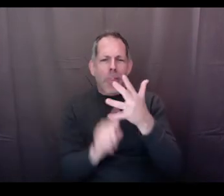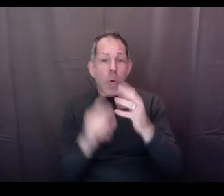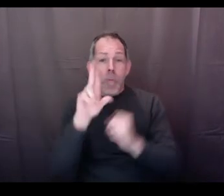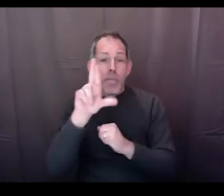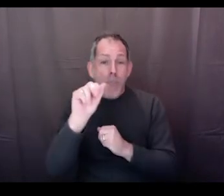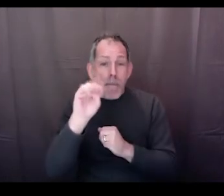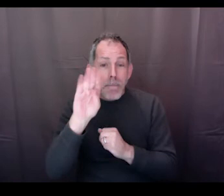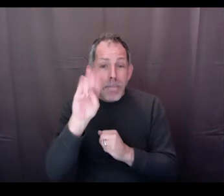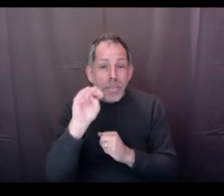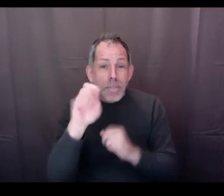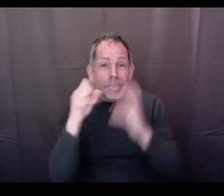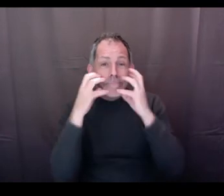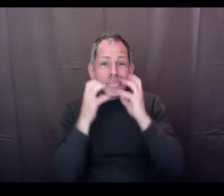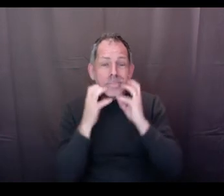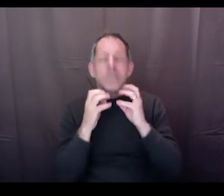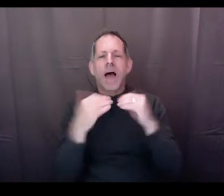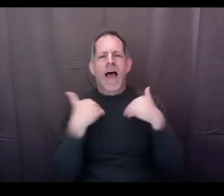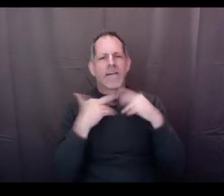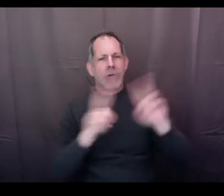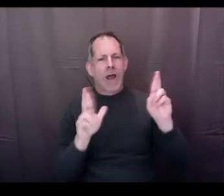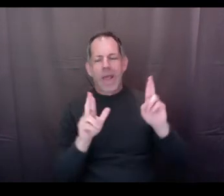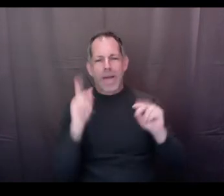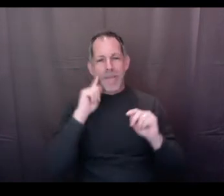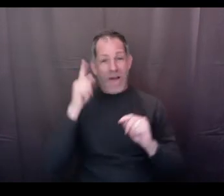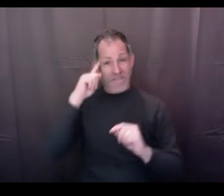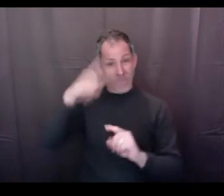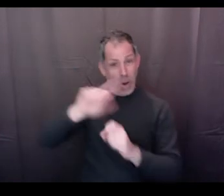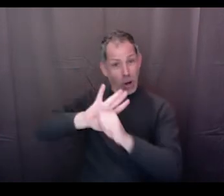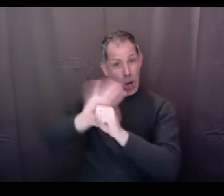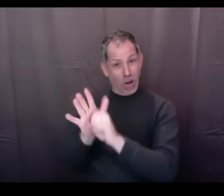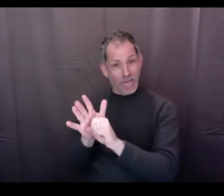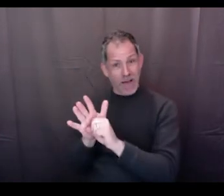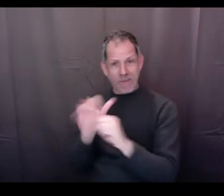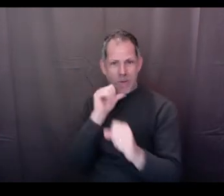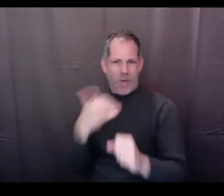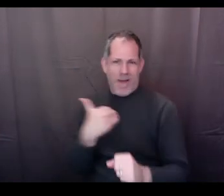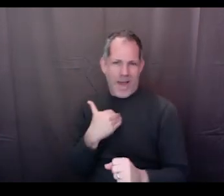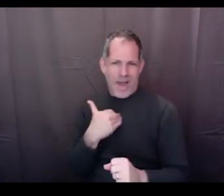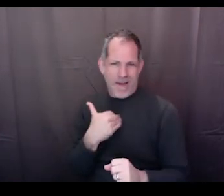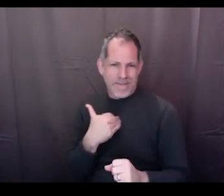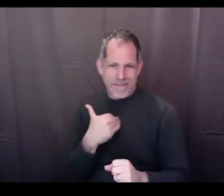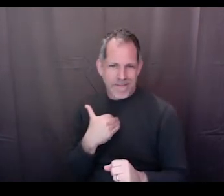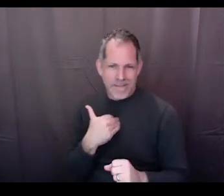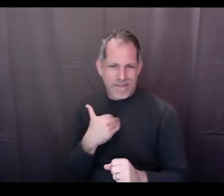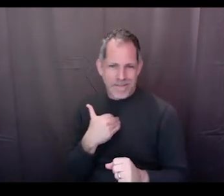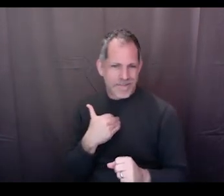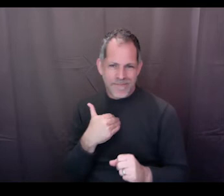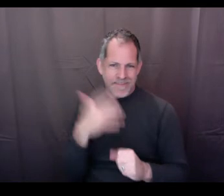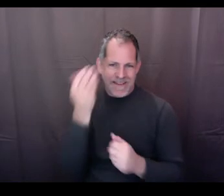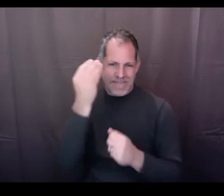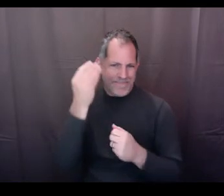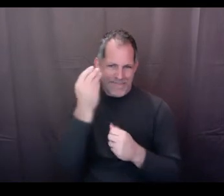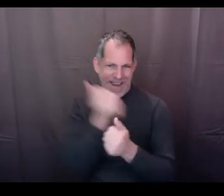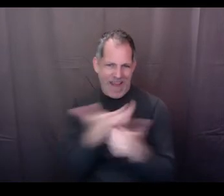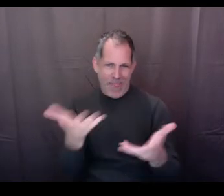such intervention. There are studies going on looking at post-exposure prophylaxis in close contacts, but we don't have any information on